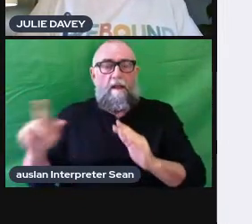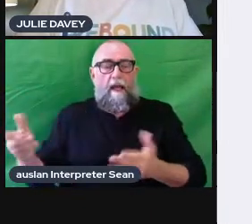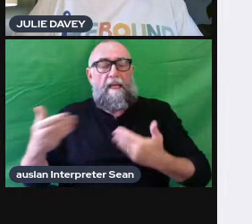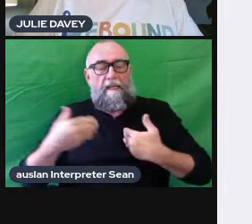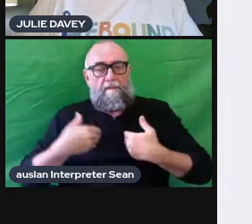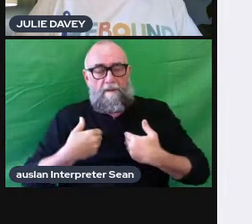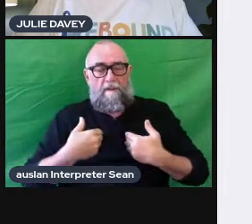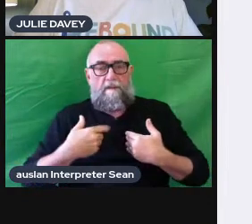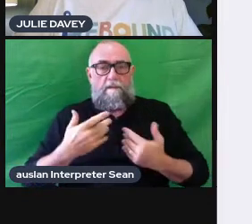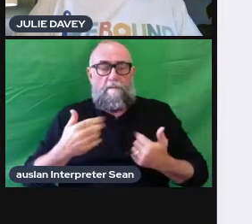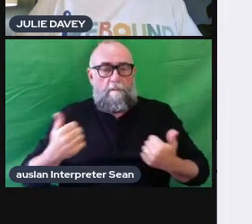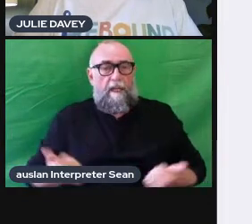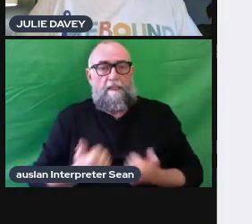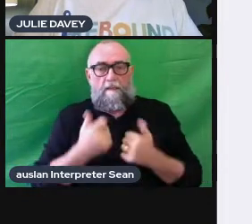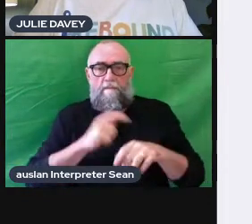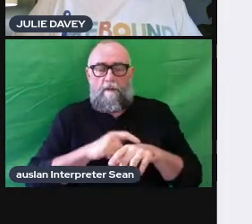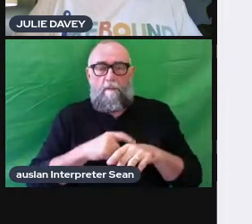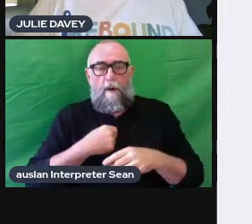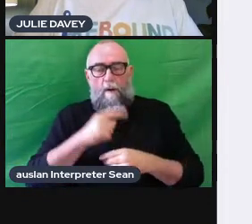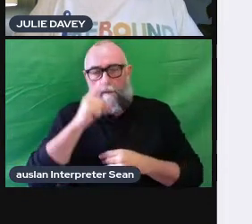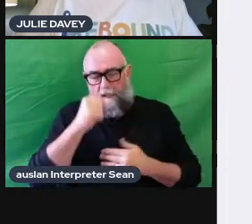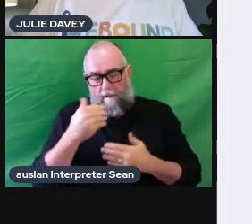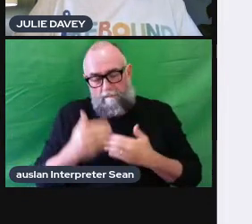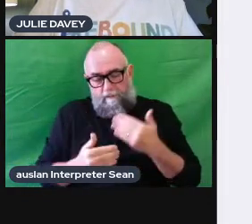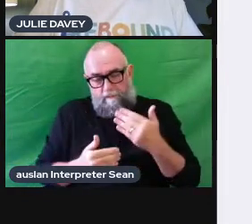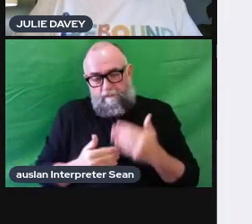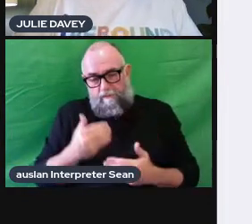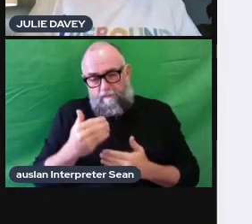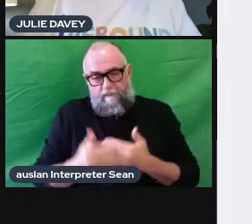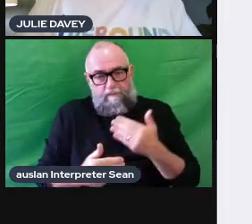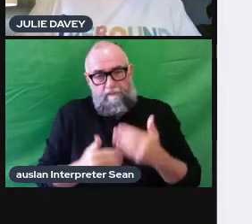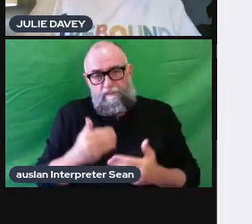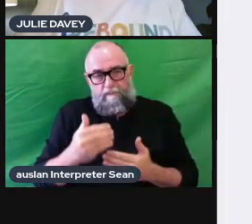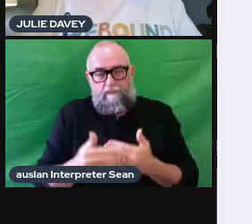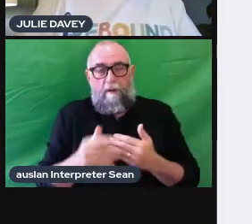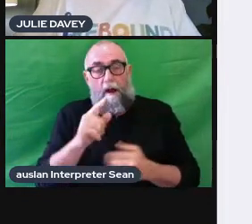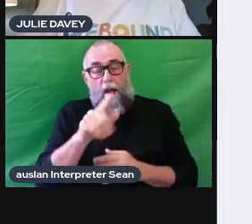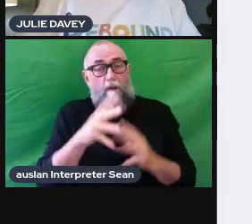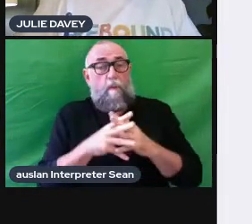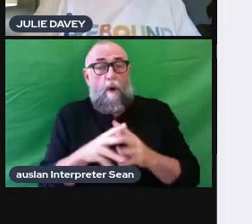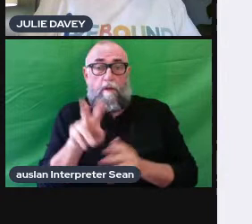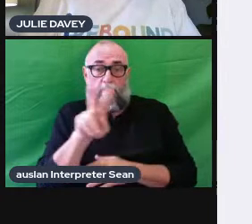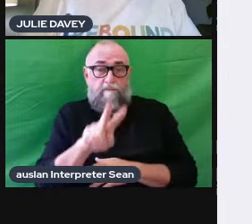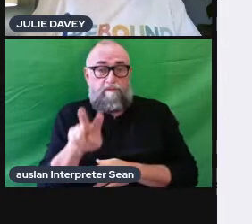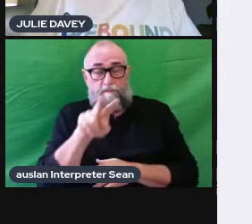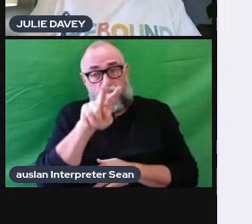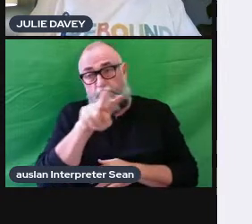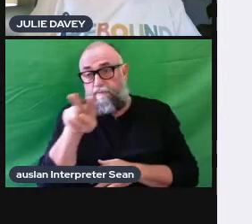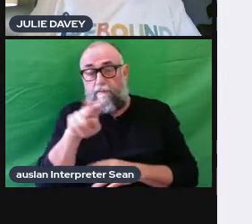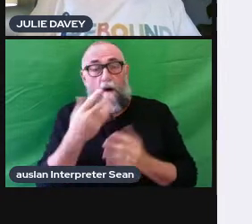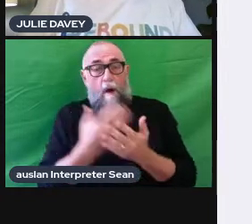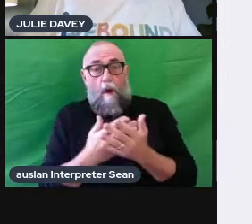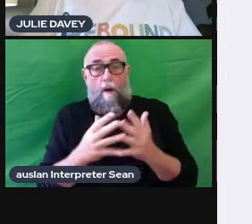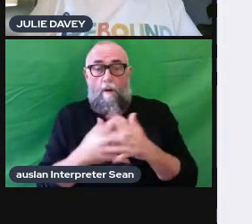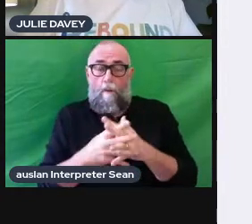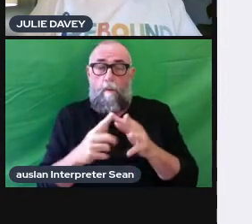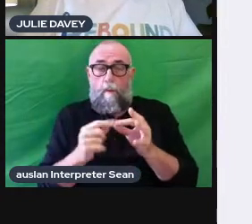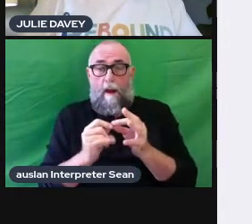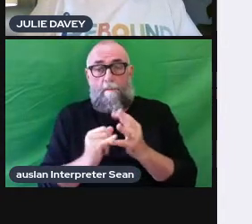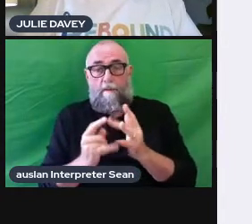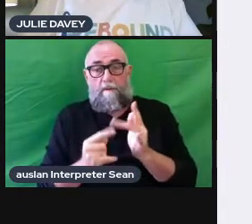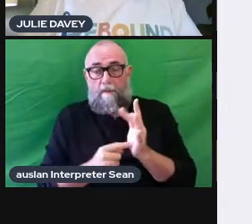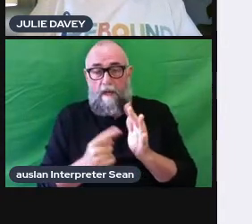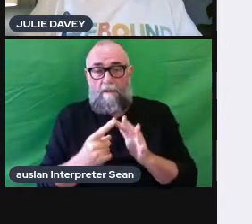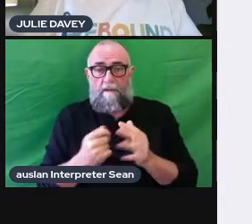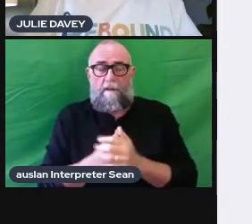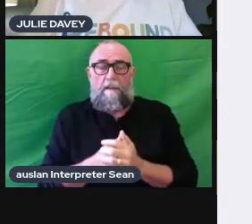website, and you can navigate directly there if you want to. And the website has three main